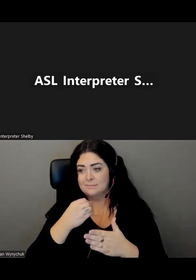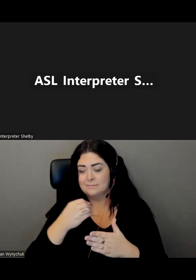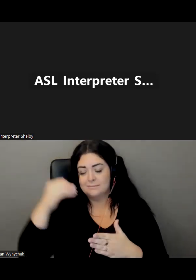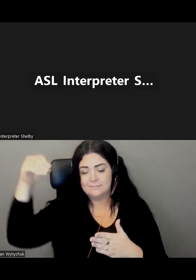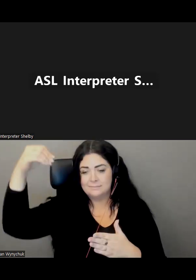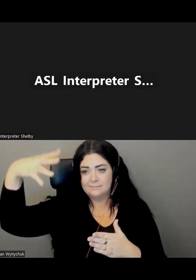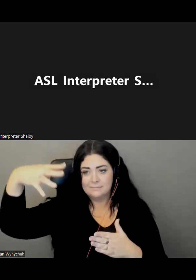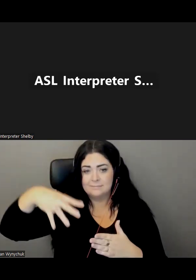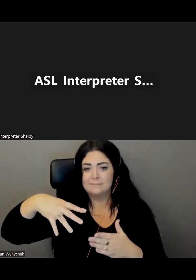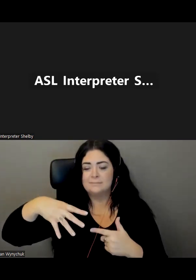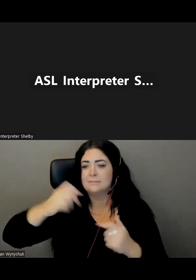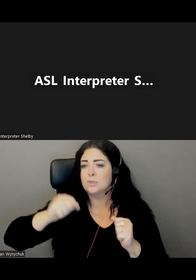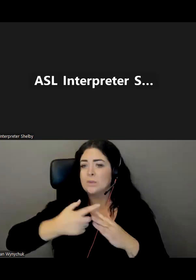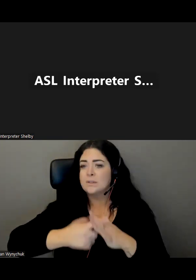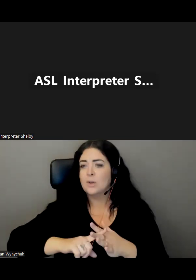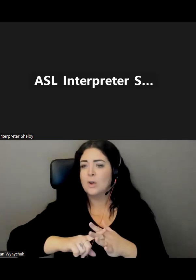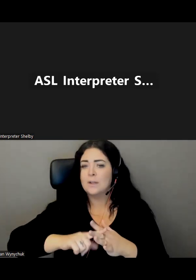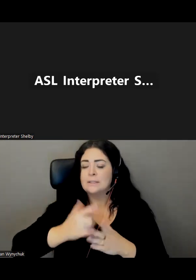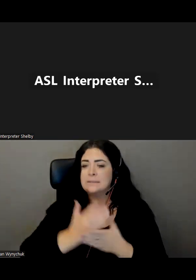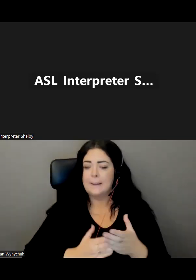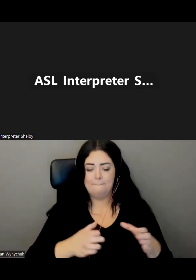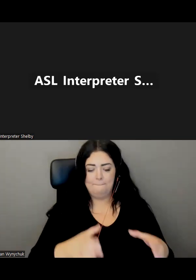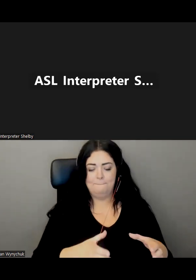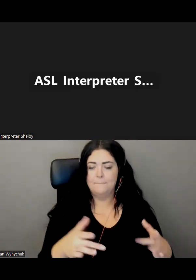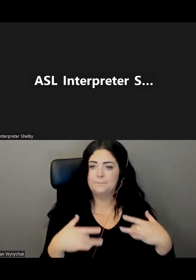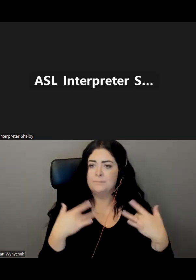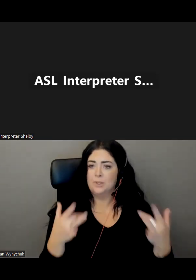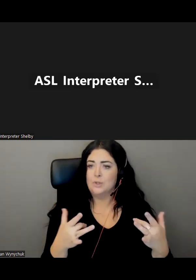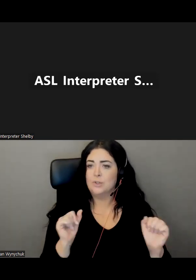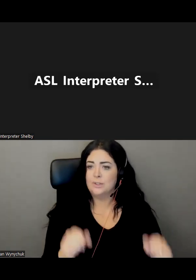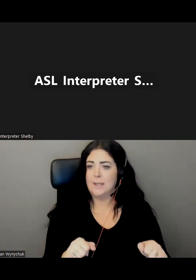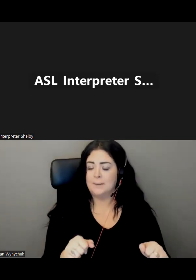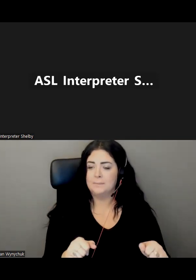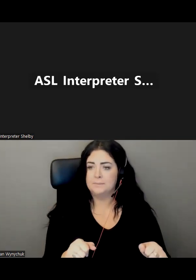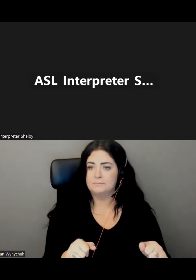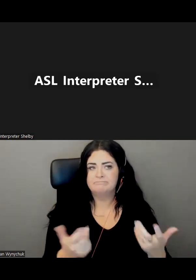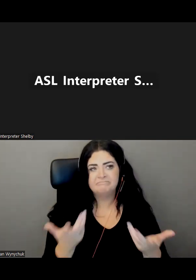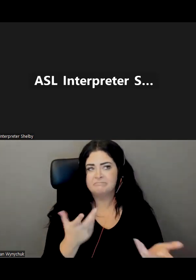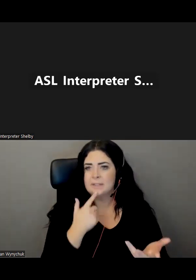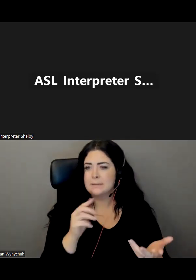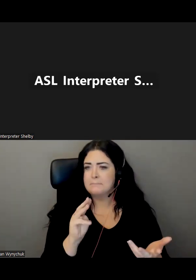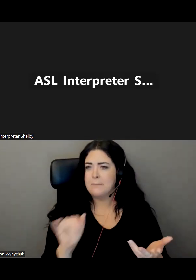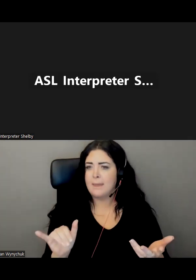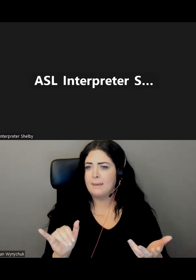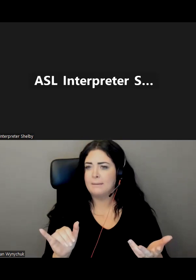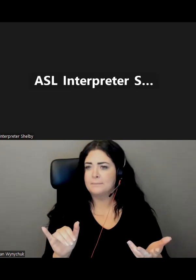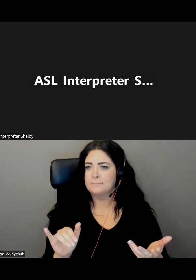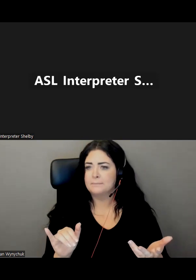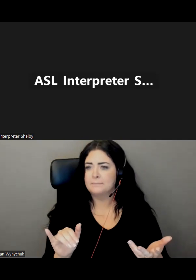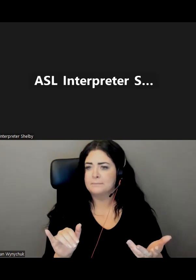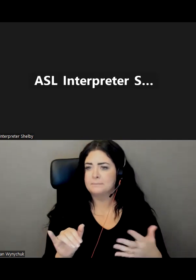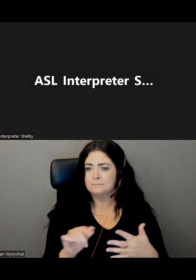You could probably even start off some container growing ones early if you wanted to. So you could probably start them off in like May or early